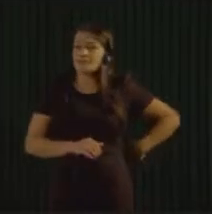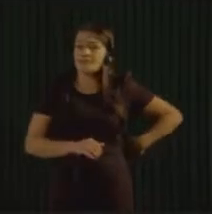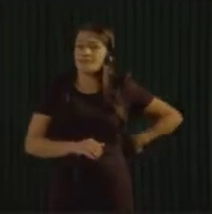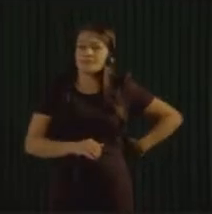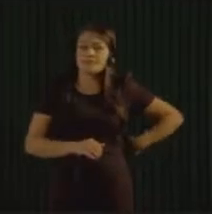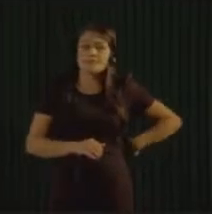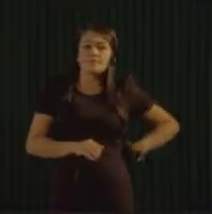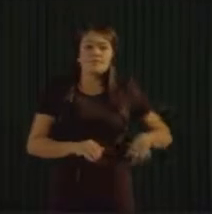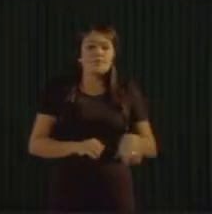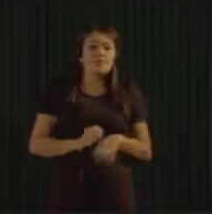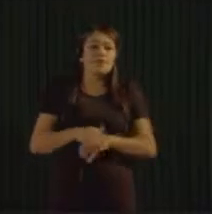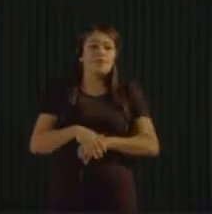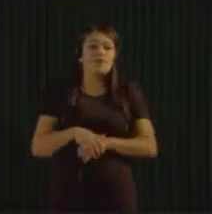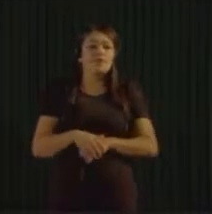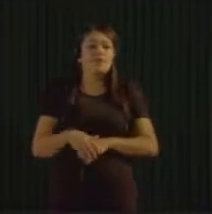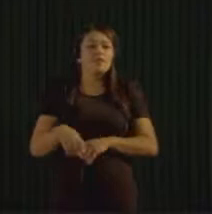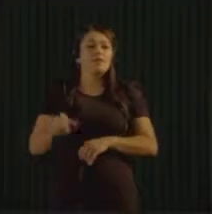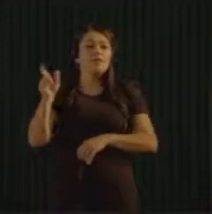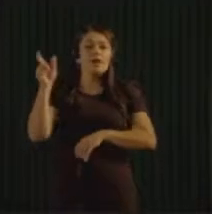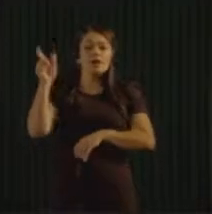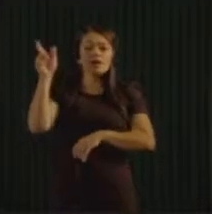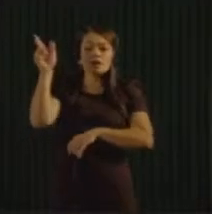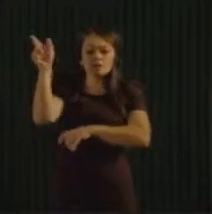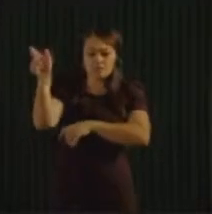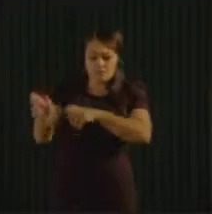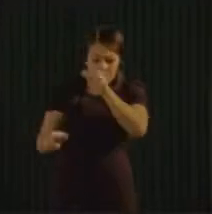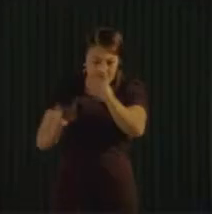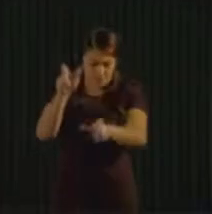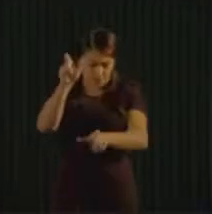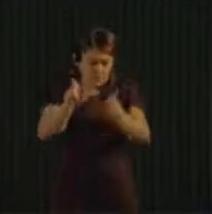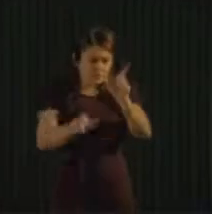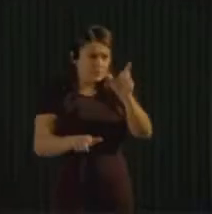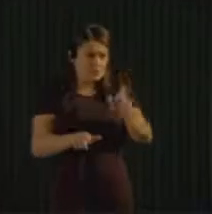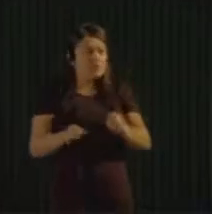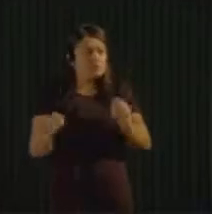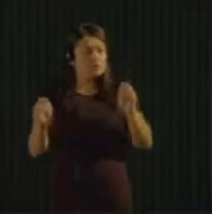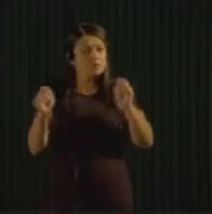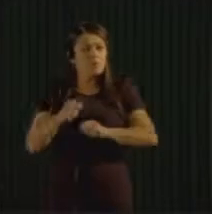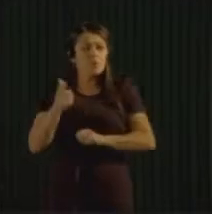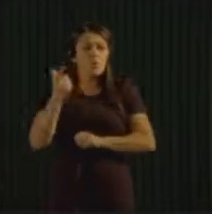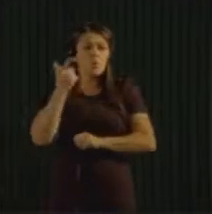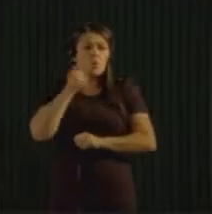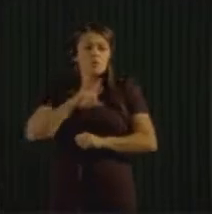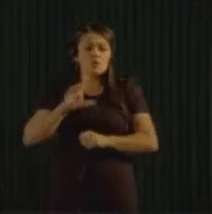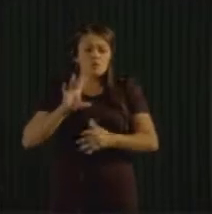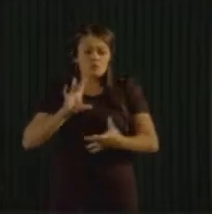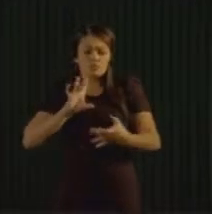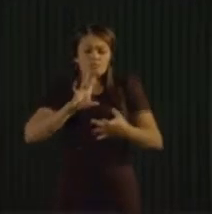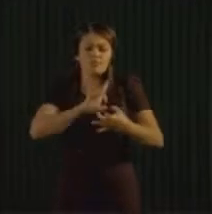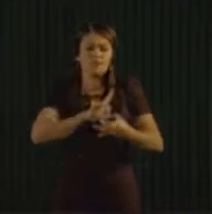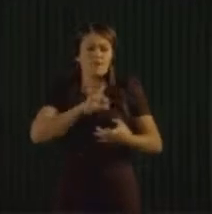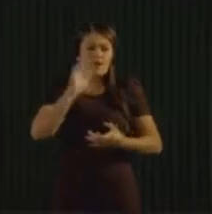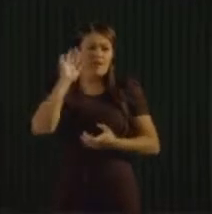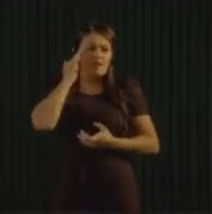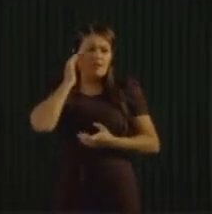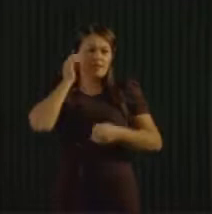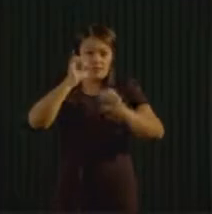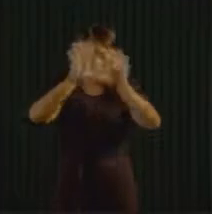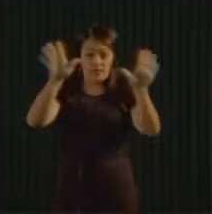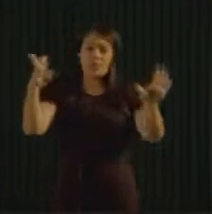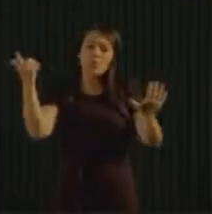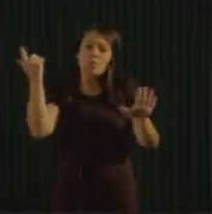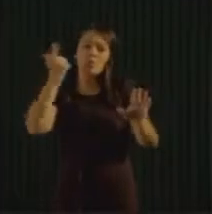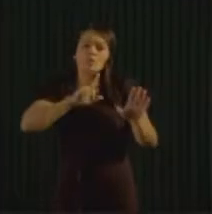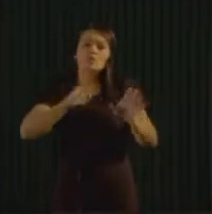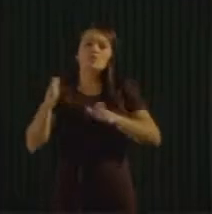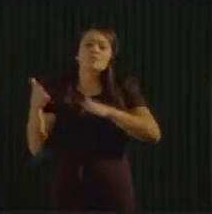an action for waste reduction instead of energy transition. So now we are approaching more from like waste as touch